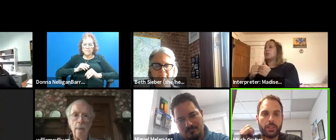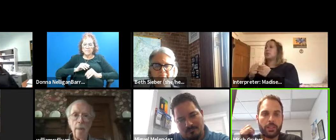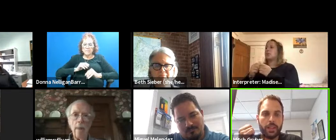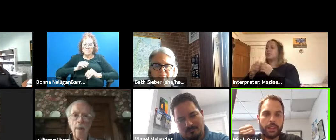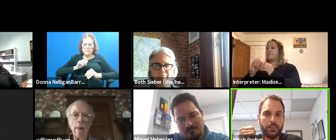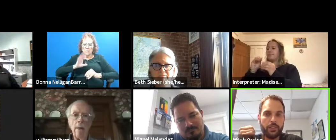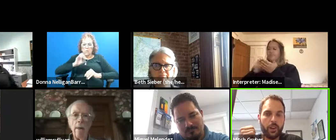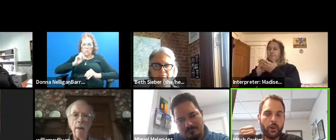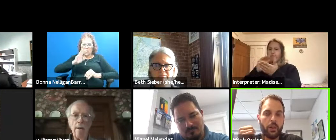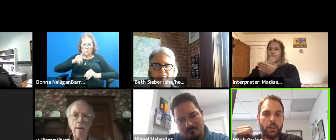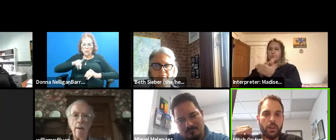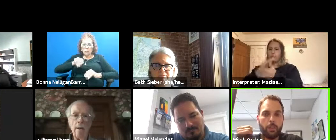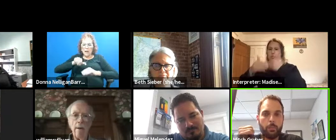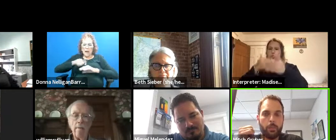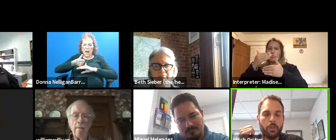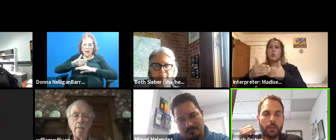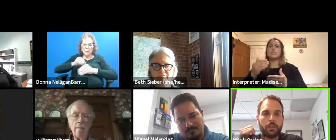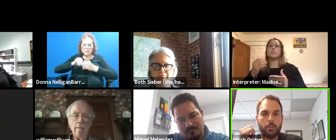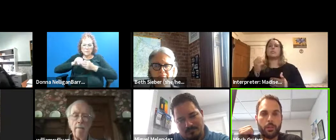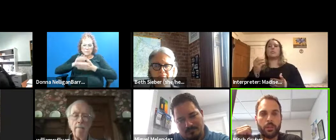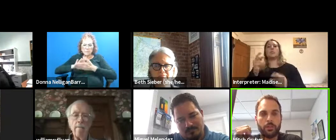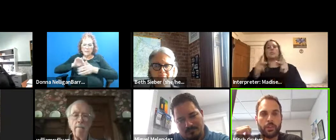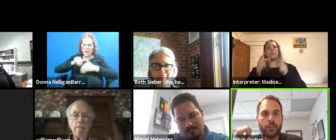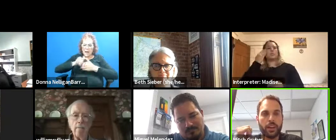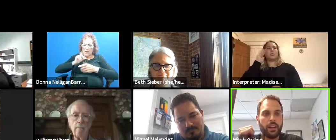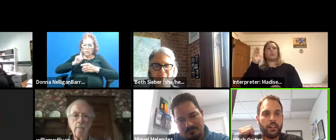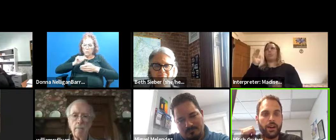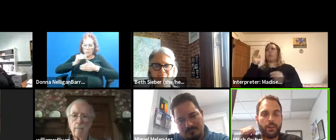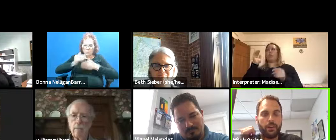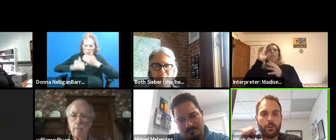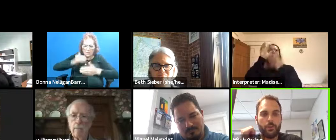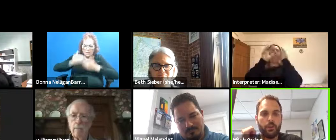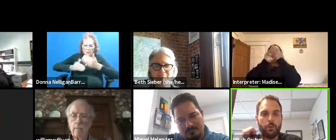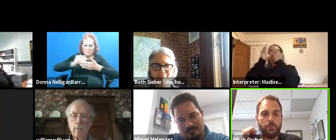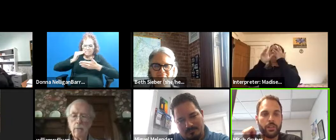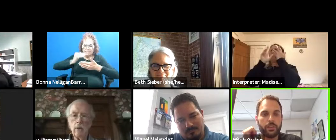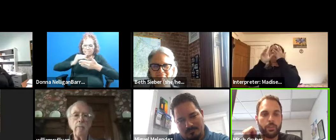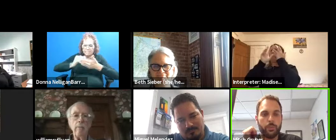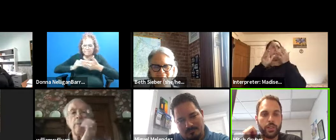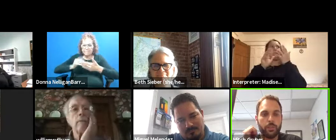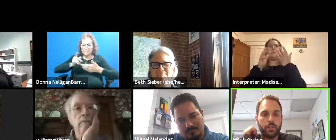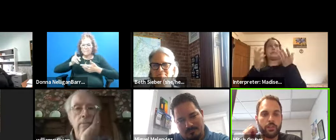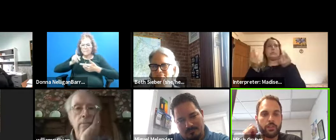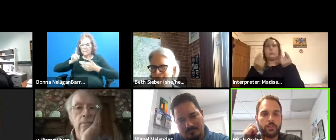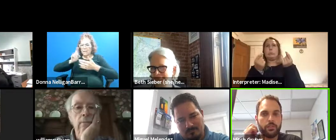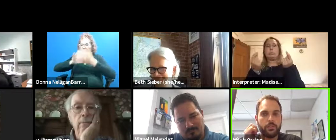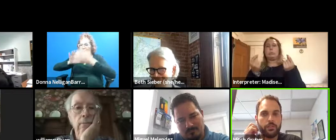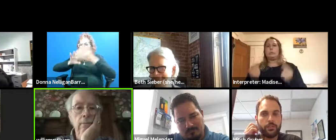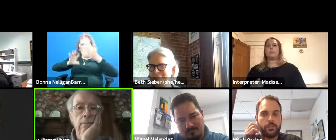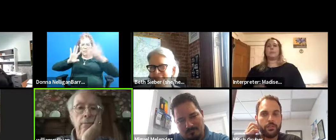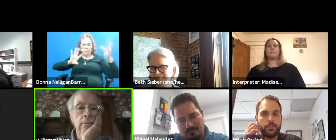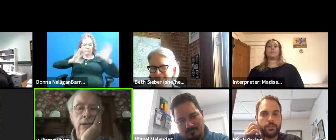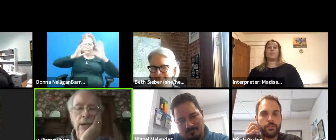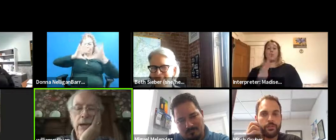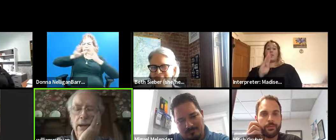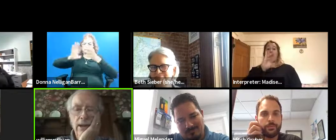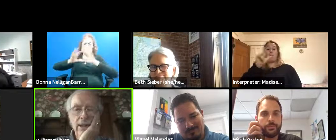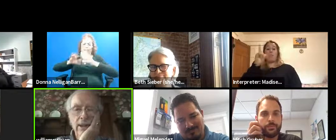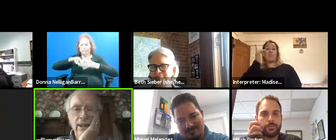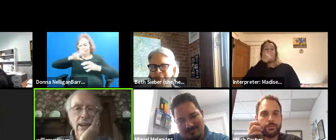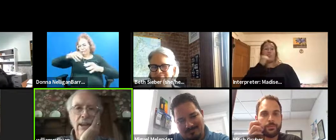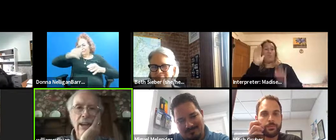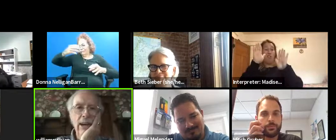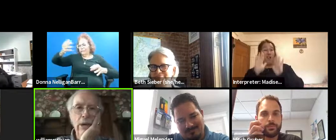aren't lost in 10 years. Although it looks like Bill's been drinking out of the fountain of youth, so hopefully he'll still be here with us.